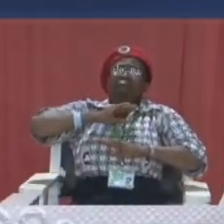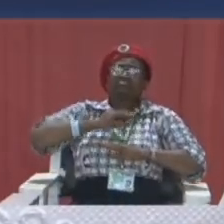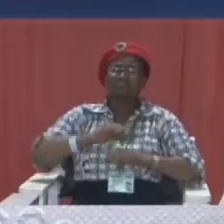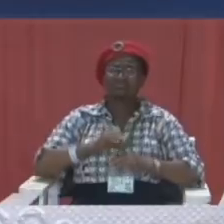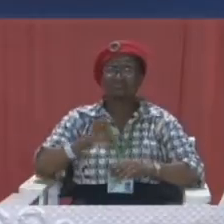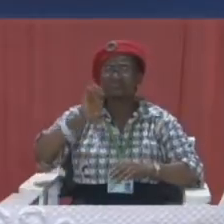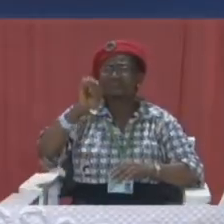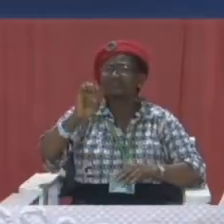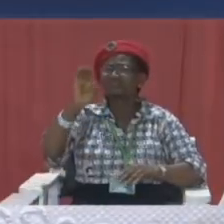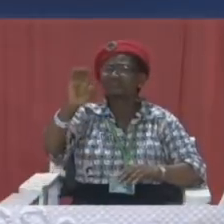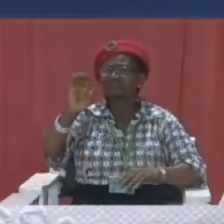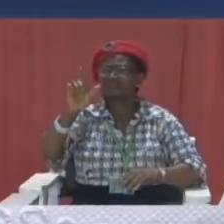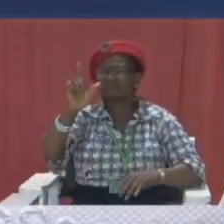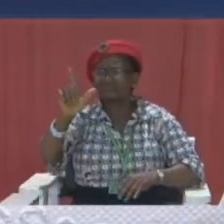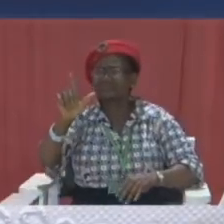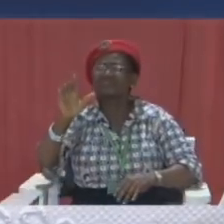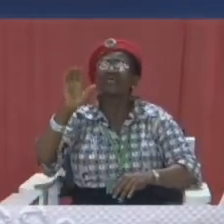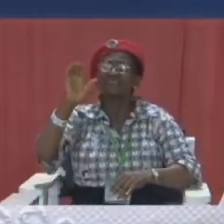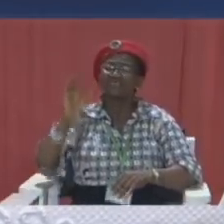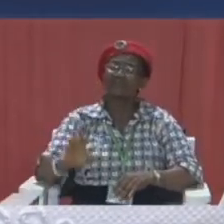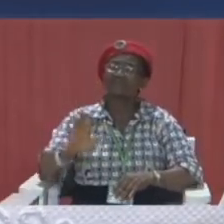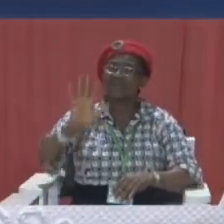Ecclesiastes chapter 5 verse 10.